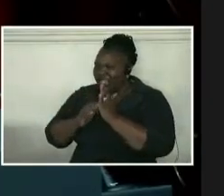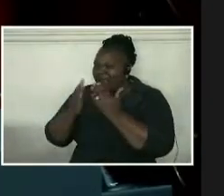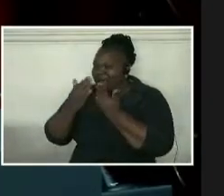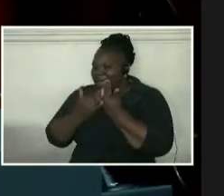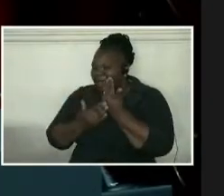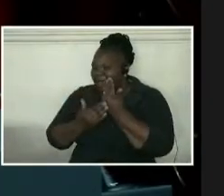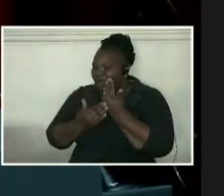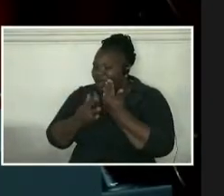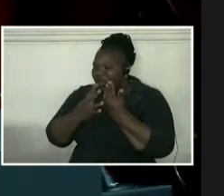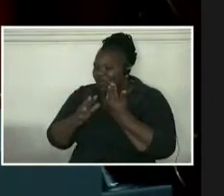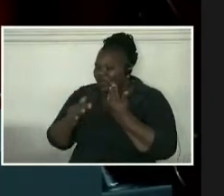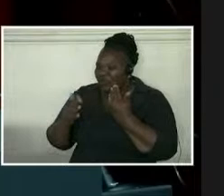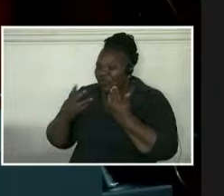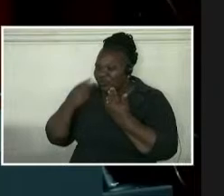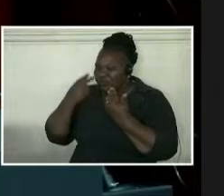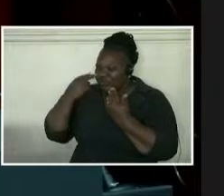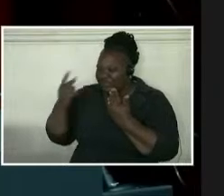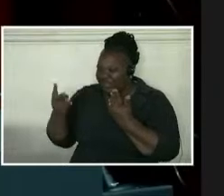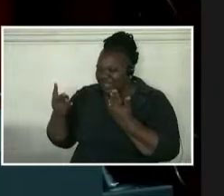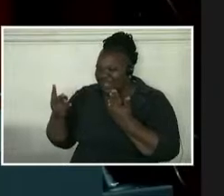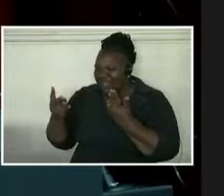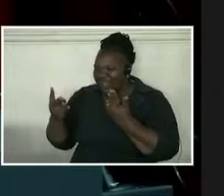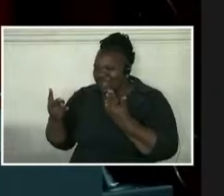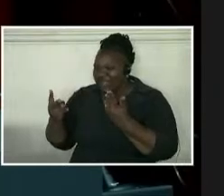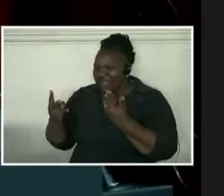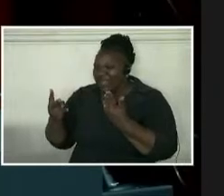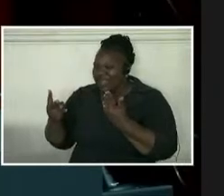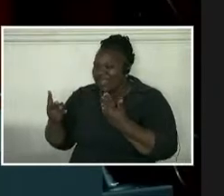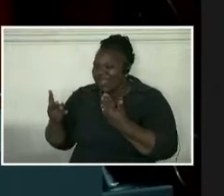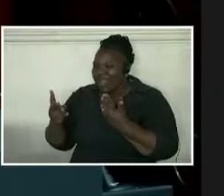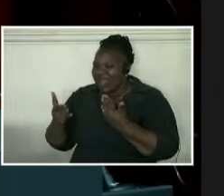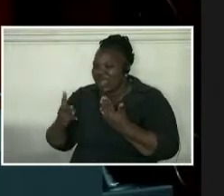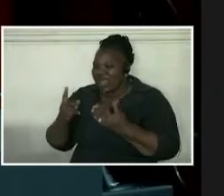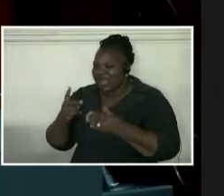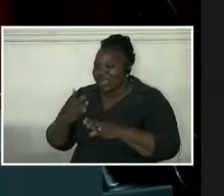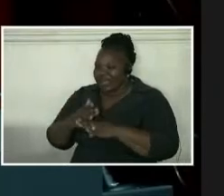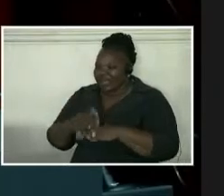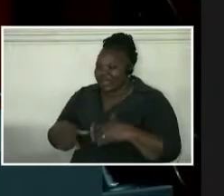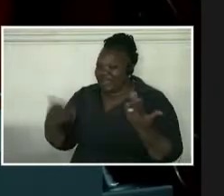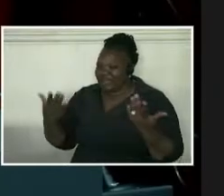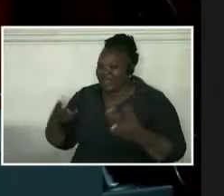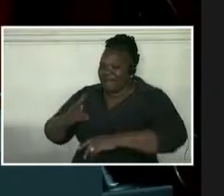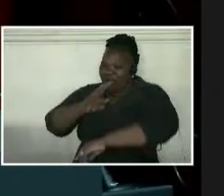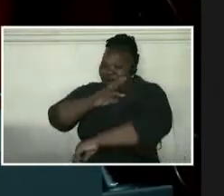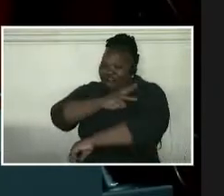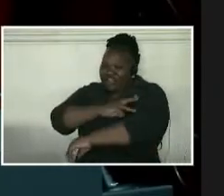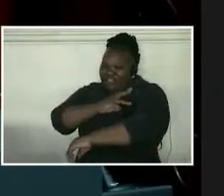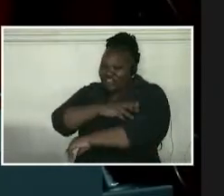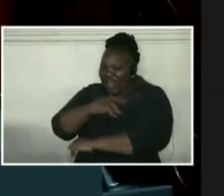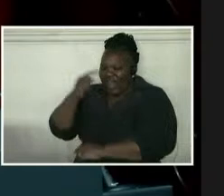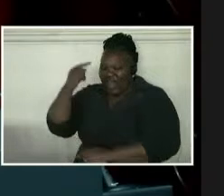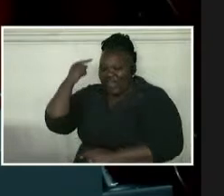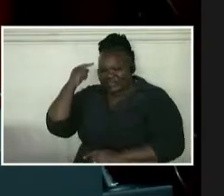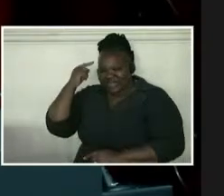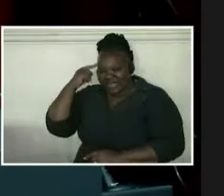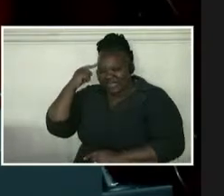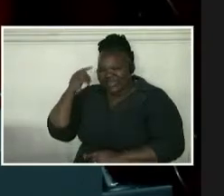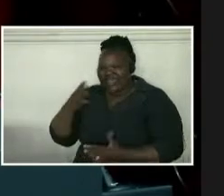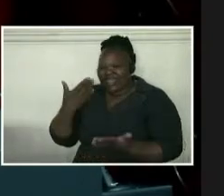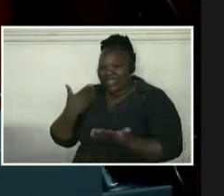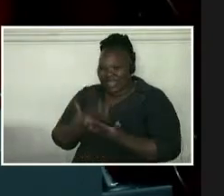excited to see her photos sitting on white elephants the department officials who think they can do as they